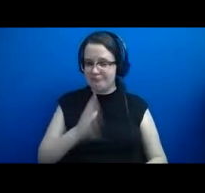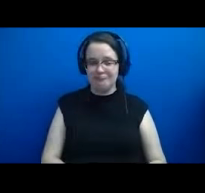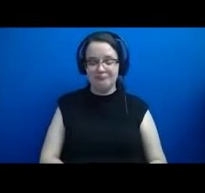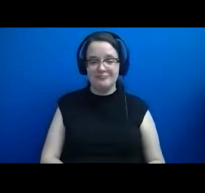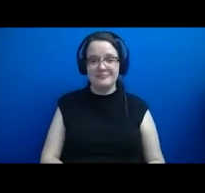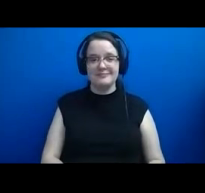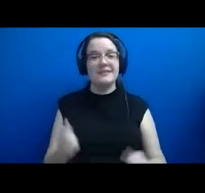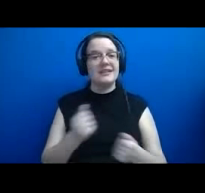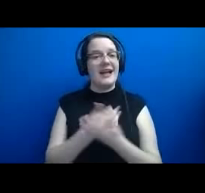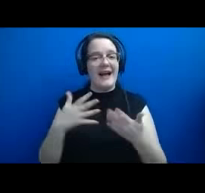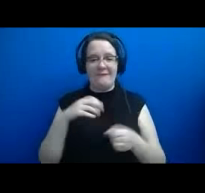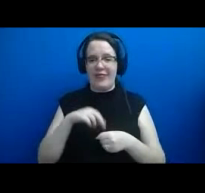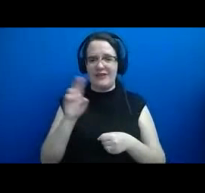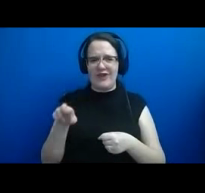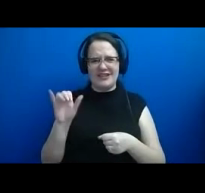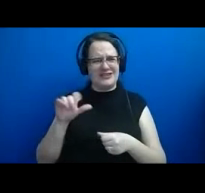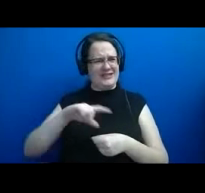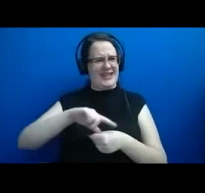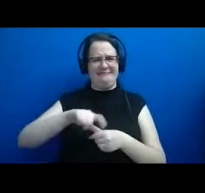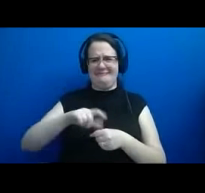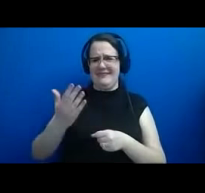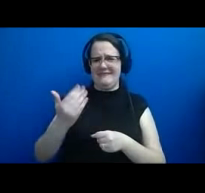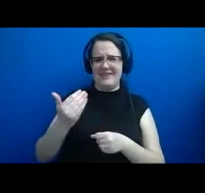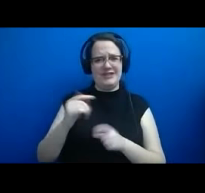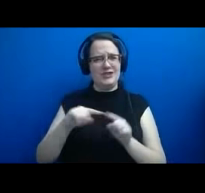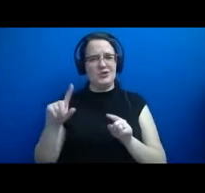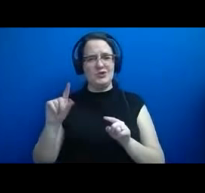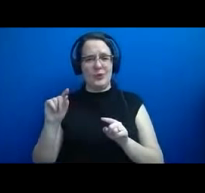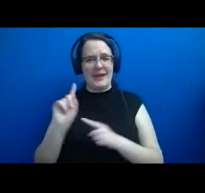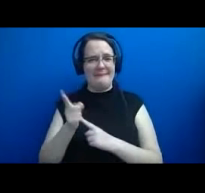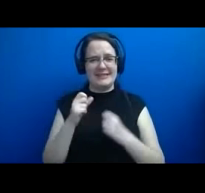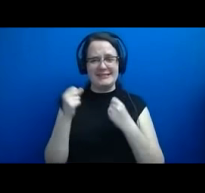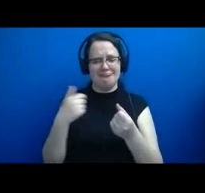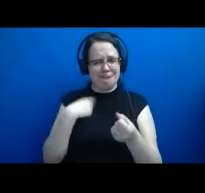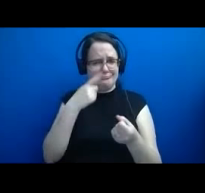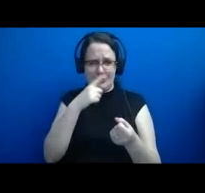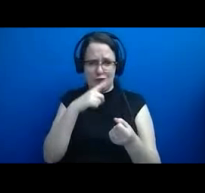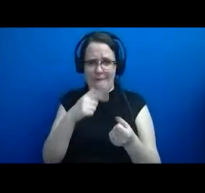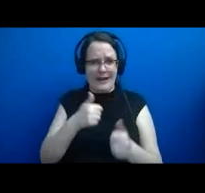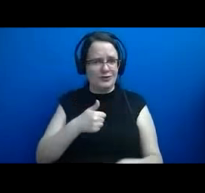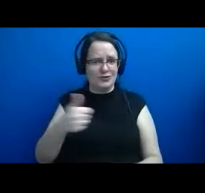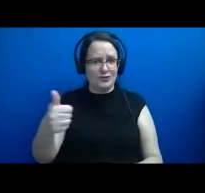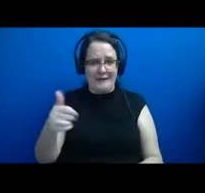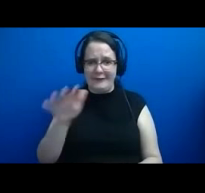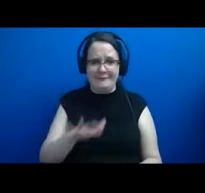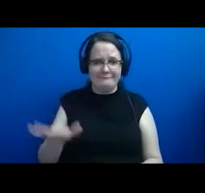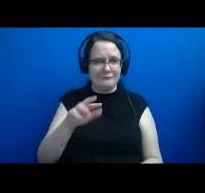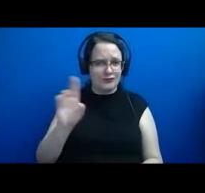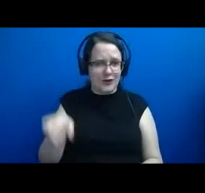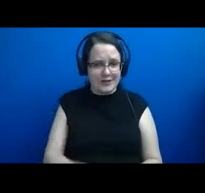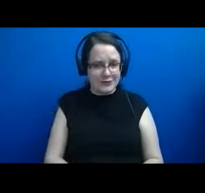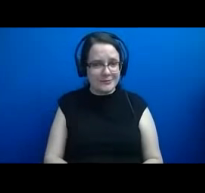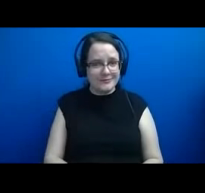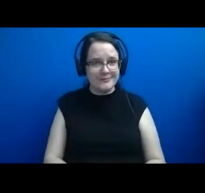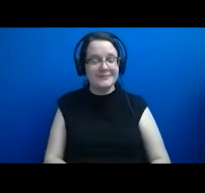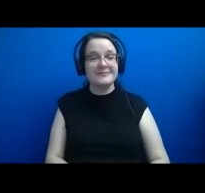everything in Rochester is like 15 to 20 minutes. That's my philosophy. So I do not mind traveling throughout the region. Jen,